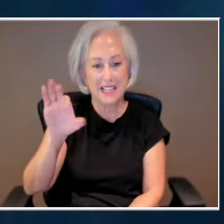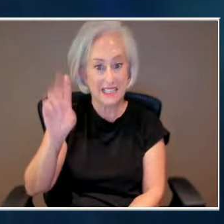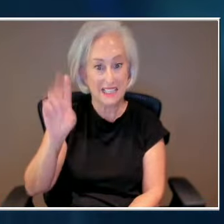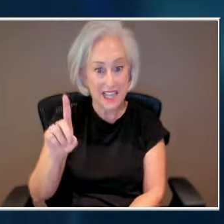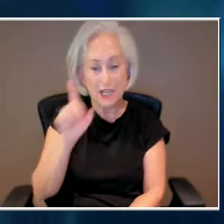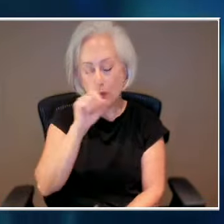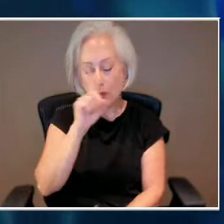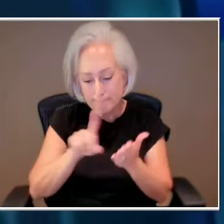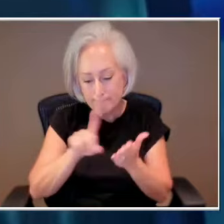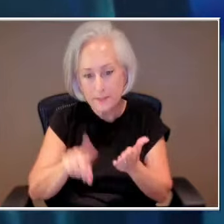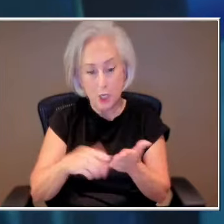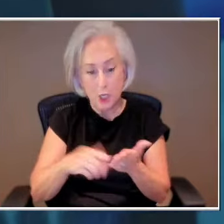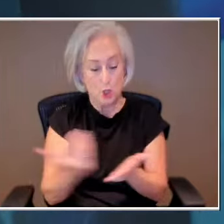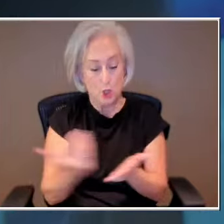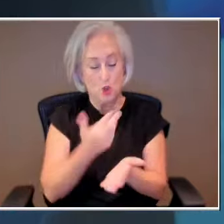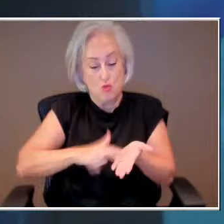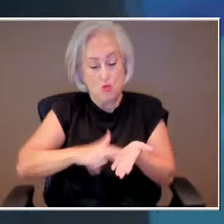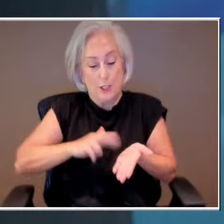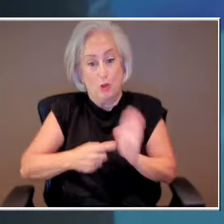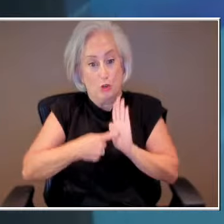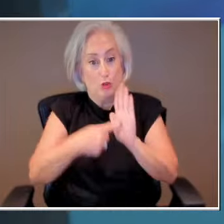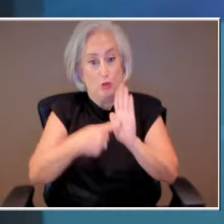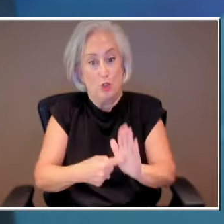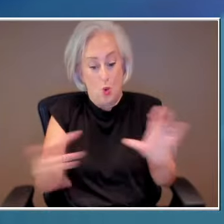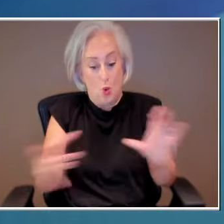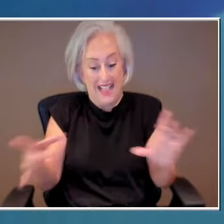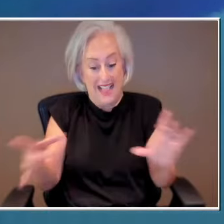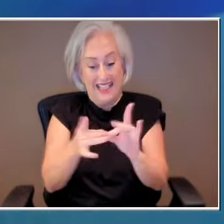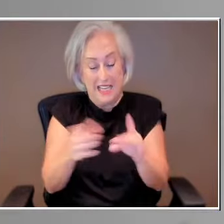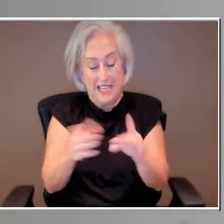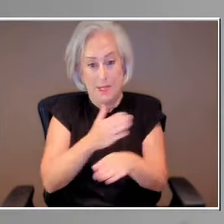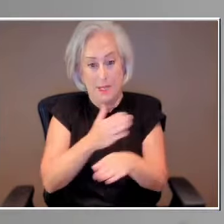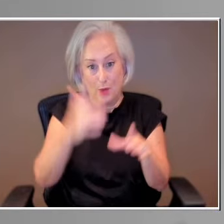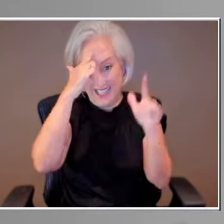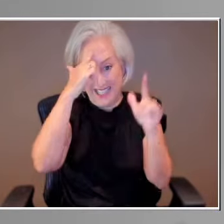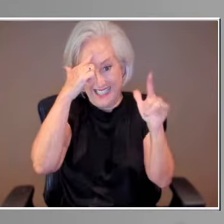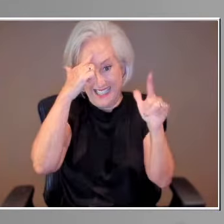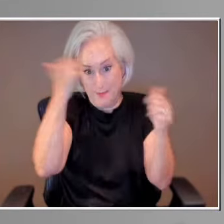research suggesting a link between dementia and hearing loss.